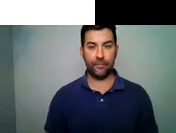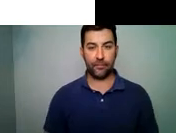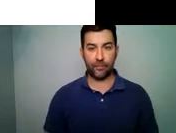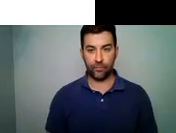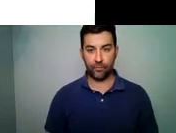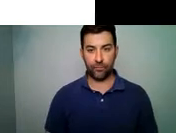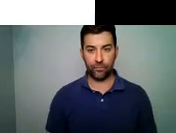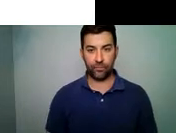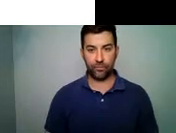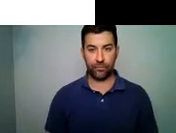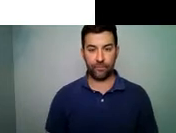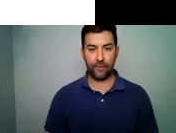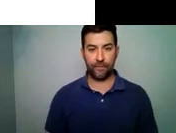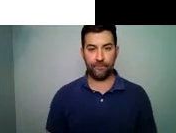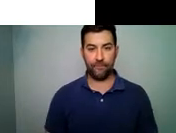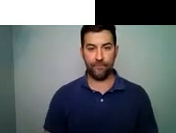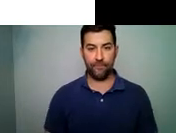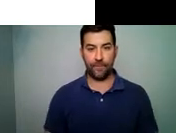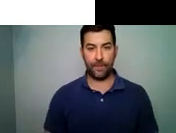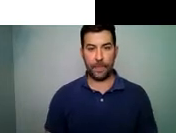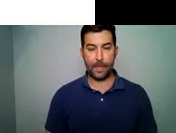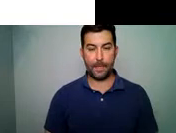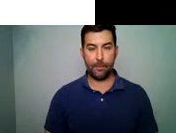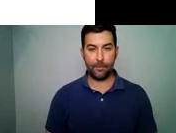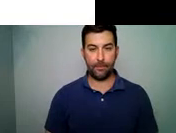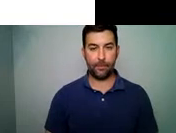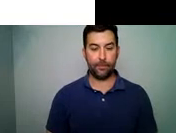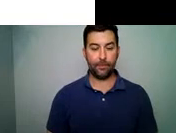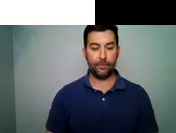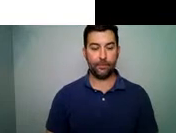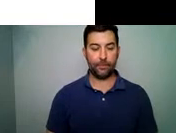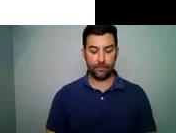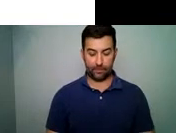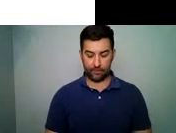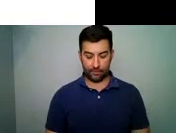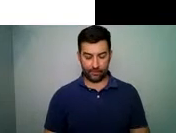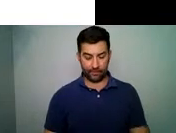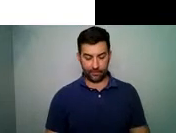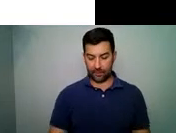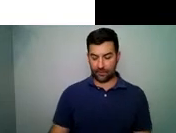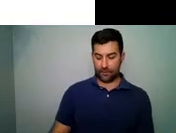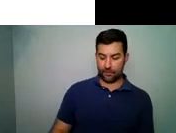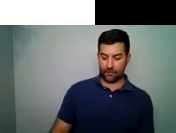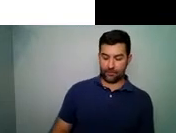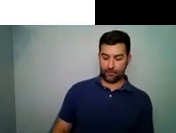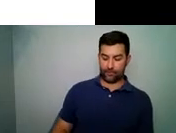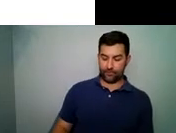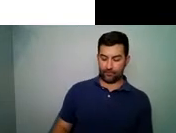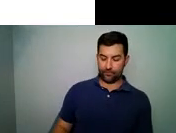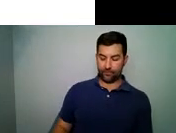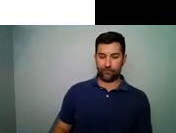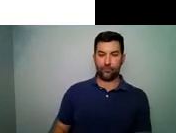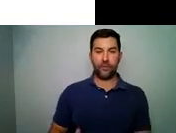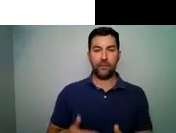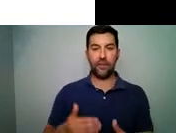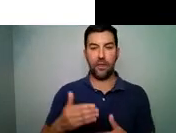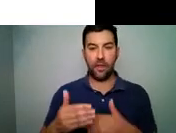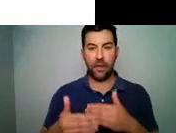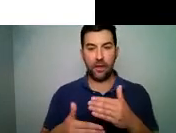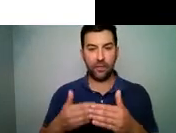Sorry, I was having trouble unmuting myself. Yeah, so basically the next step here is to proceed